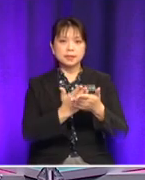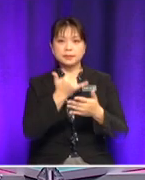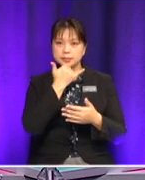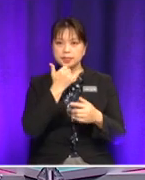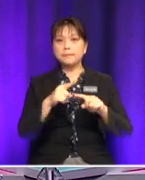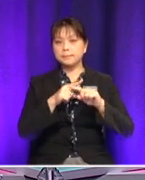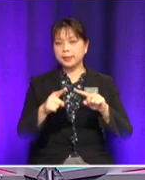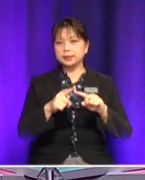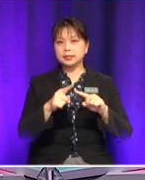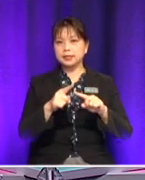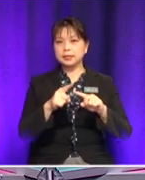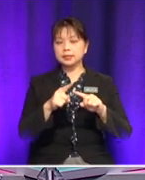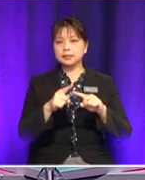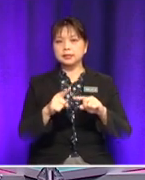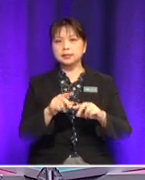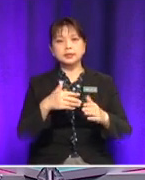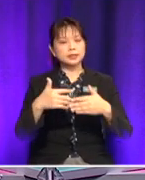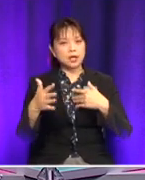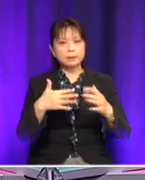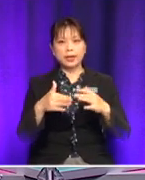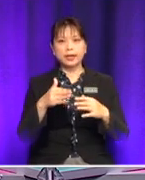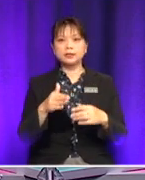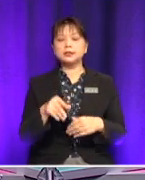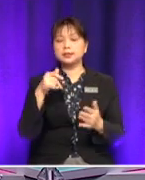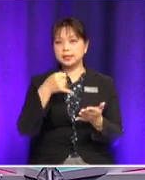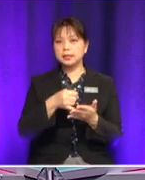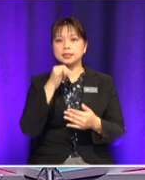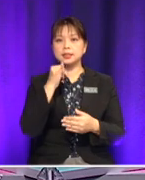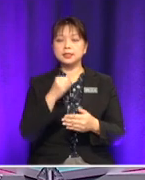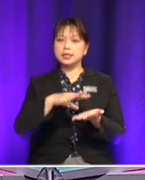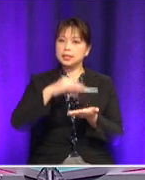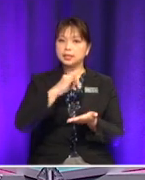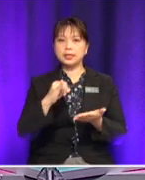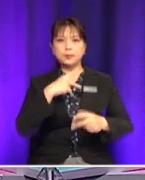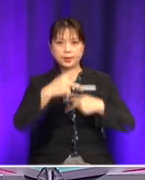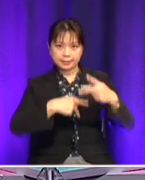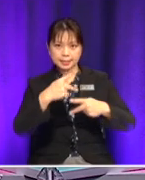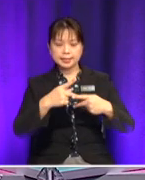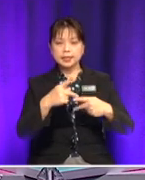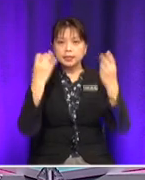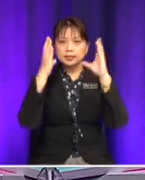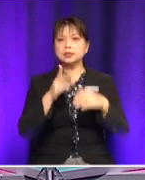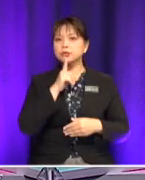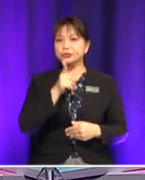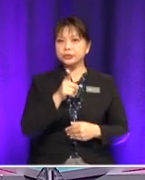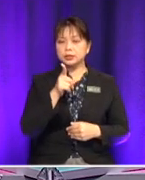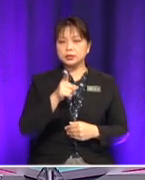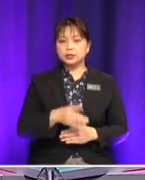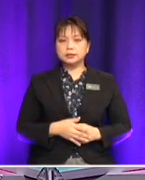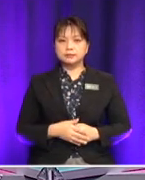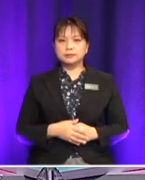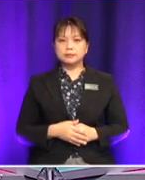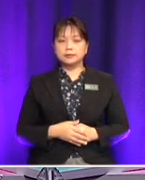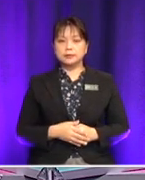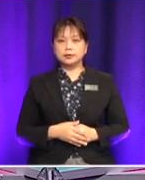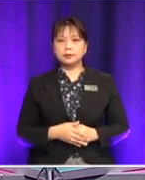process. Making mistakes will make you a better student in the near future. Mm-hmm. So I'm sure there will be rooms of improvements.